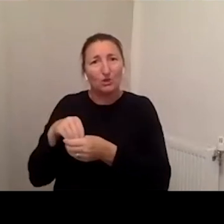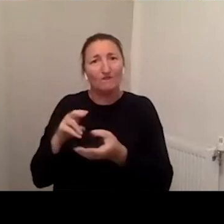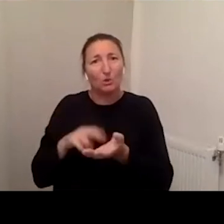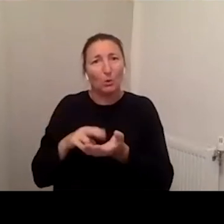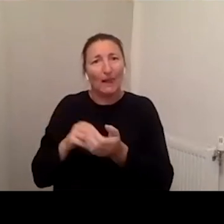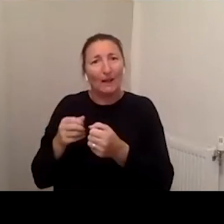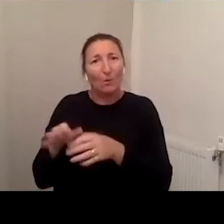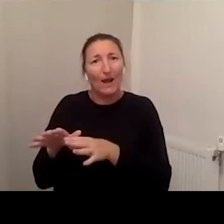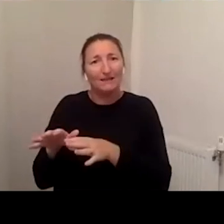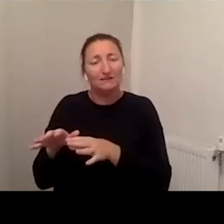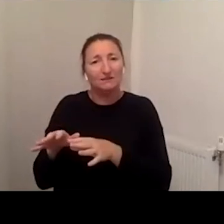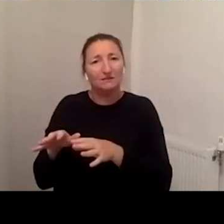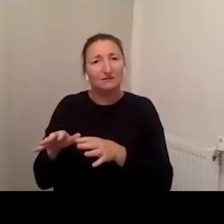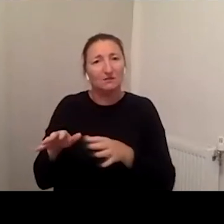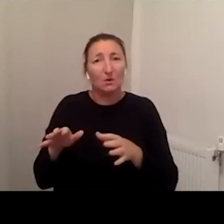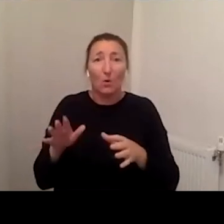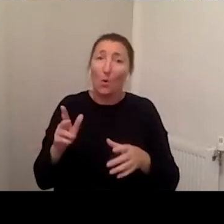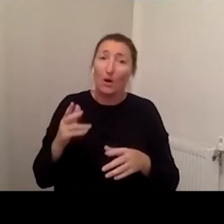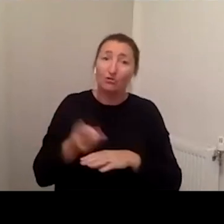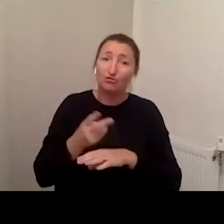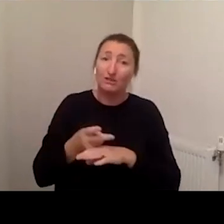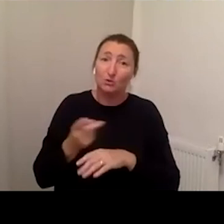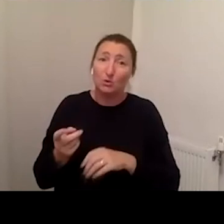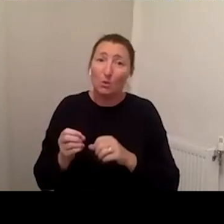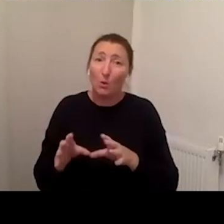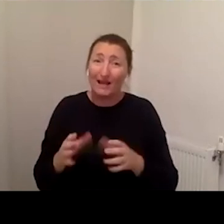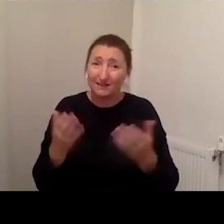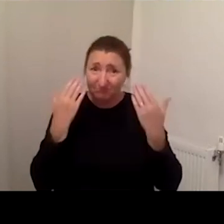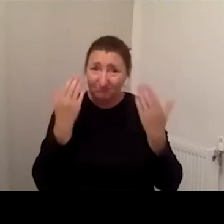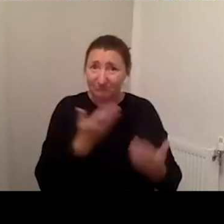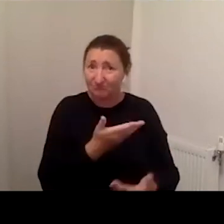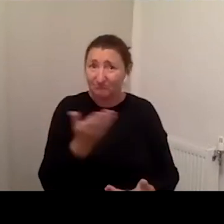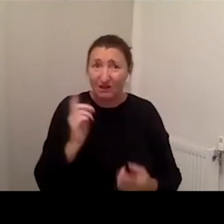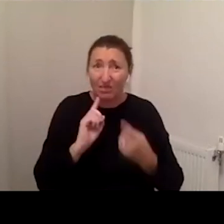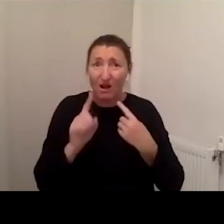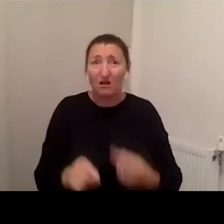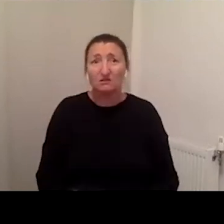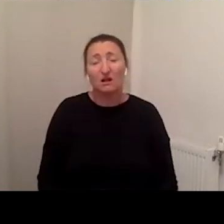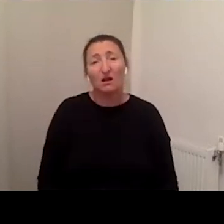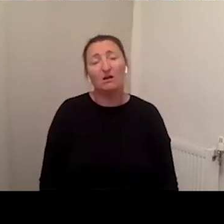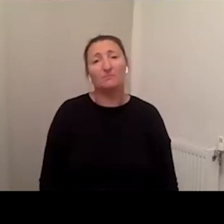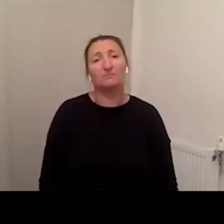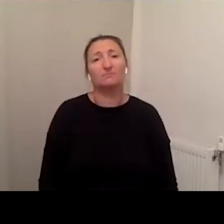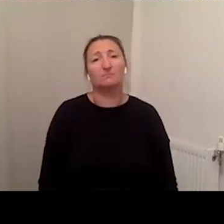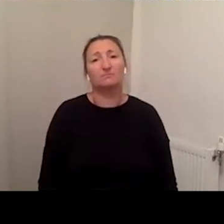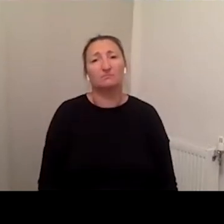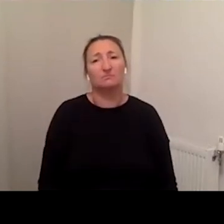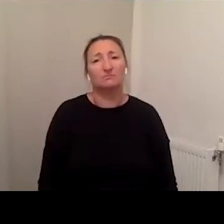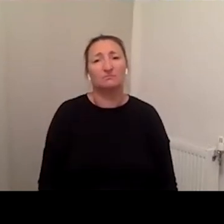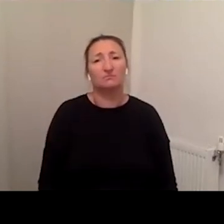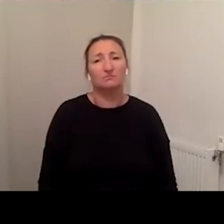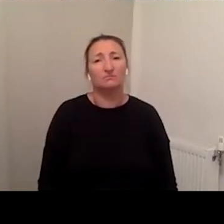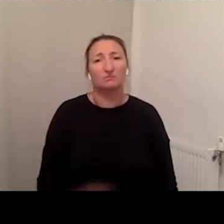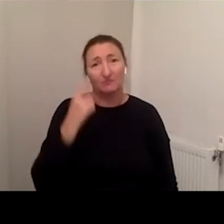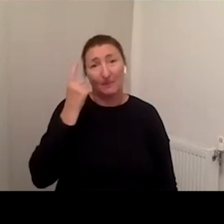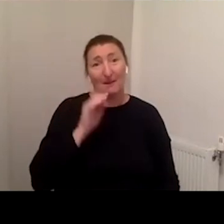ways in which that waste could be reused? So yeah, does anyone know how much nuclear waste is stored in permanent storage? And in the future, what are we going to do